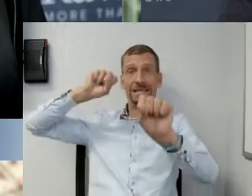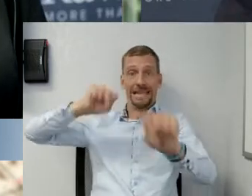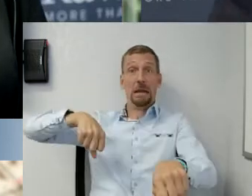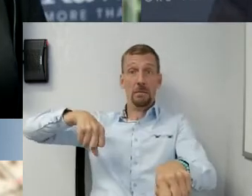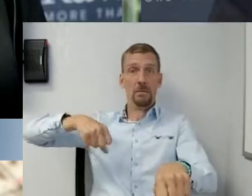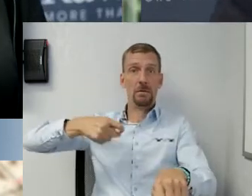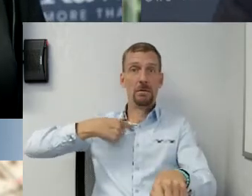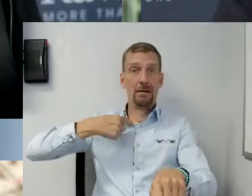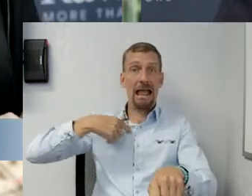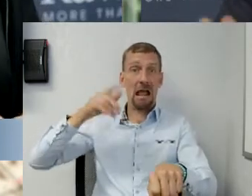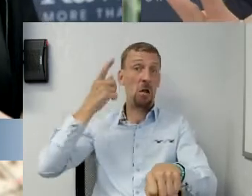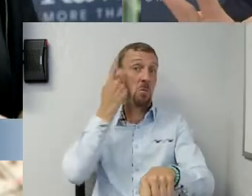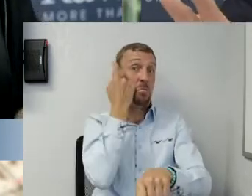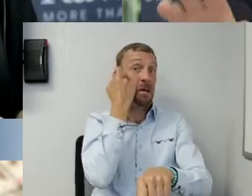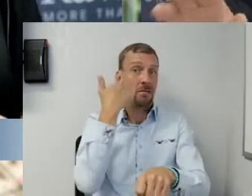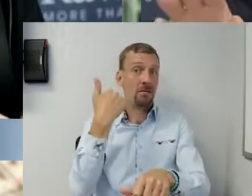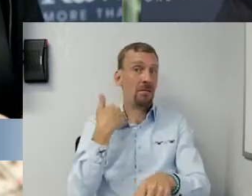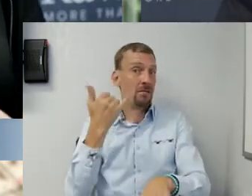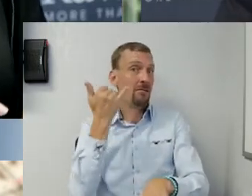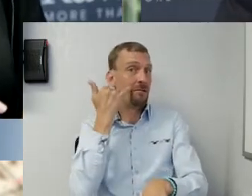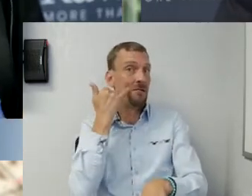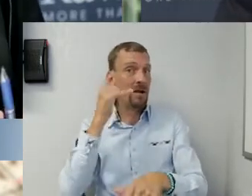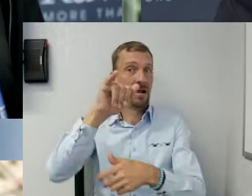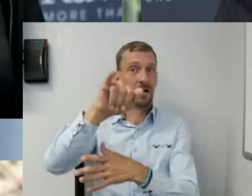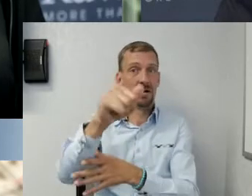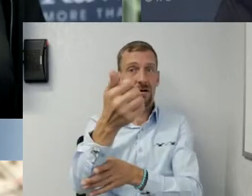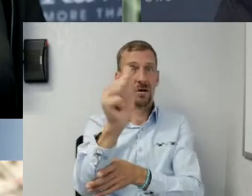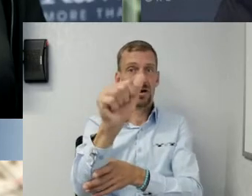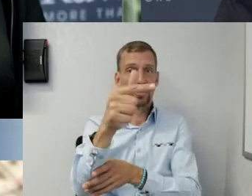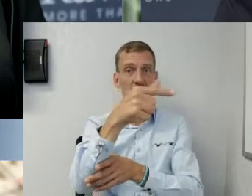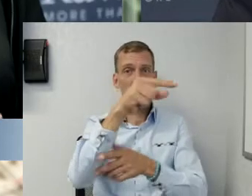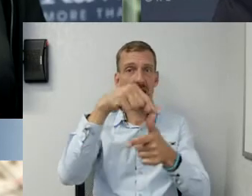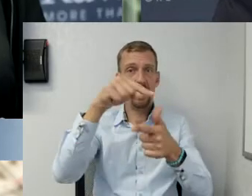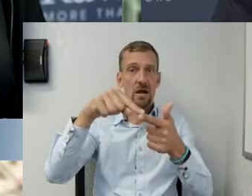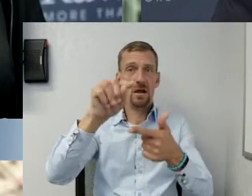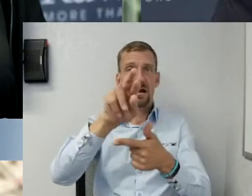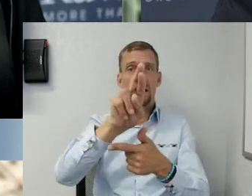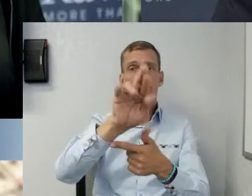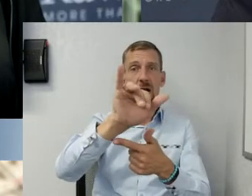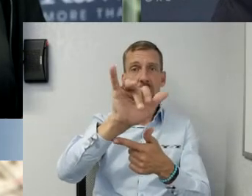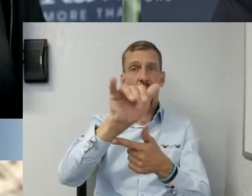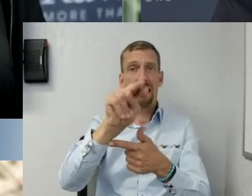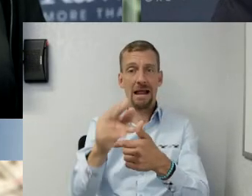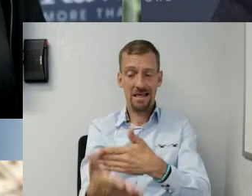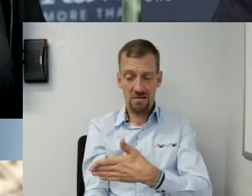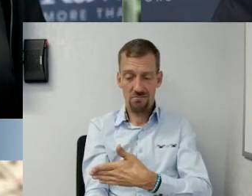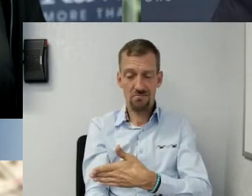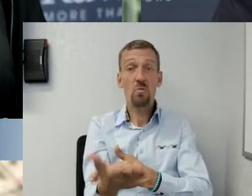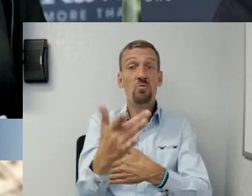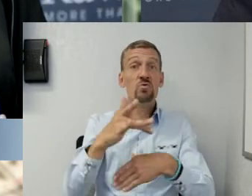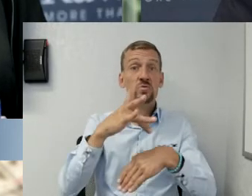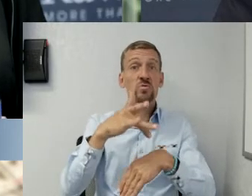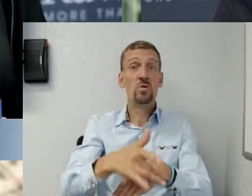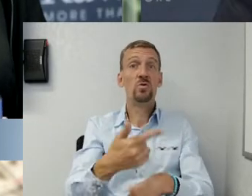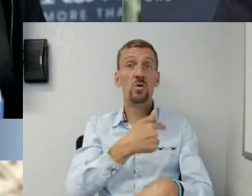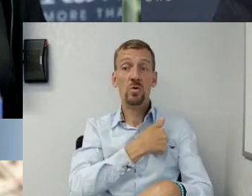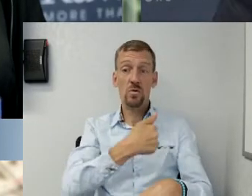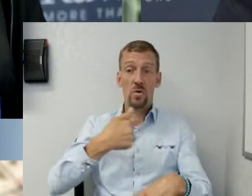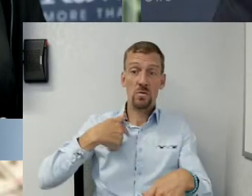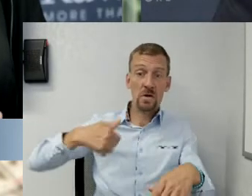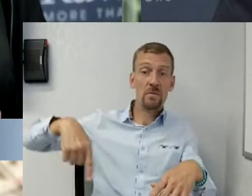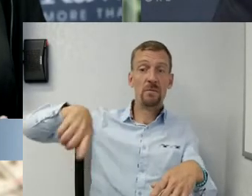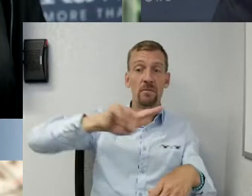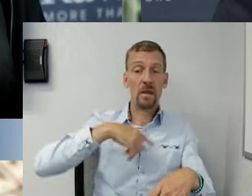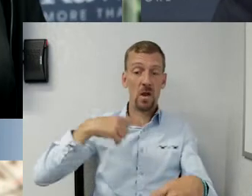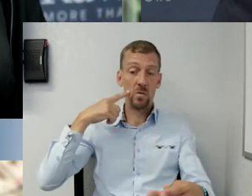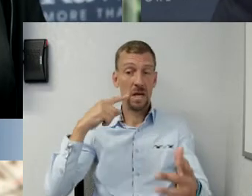got off a call with Jag and Ryan earlier this morning, and we are going to begin, I think